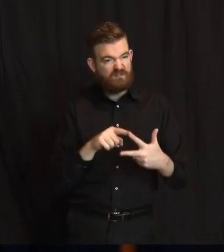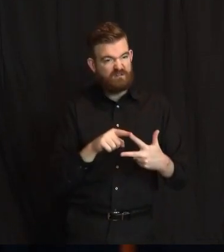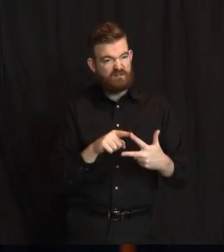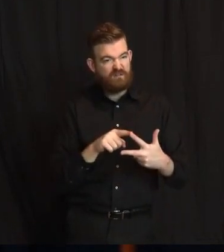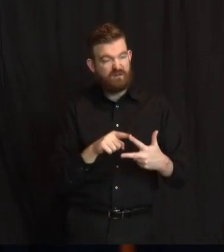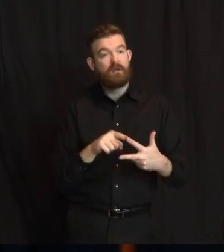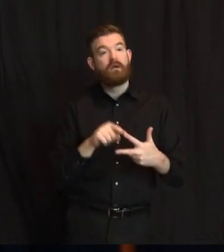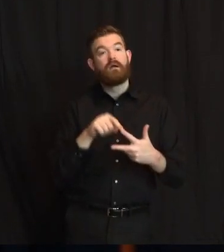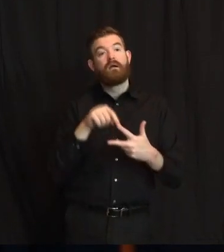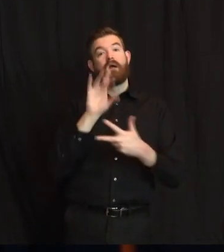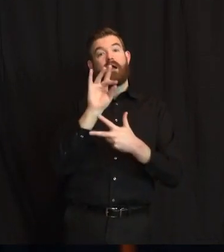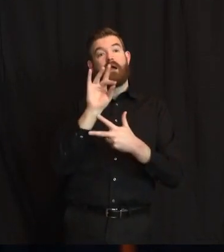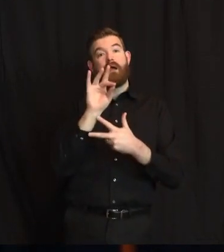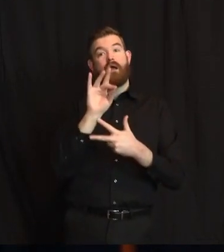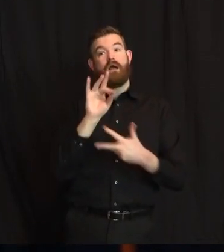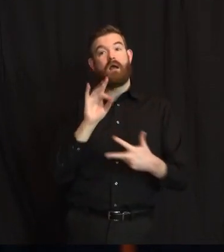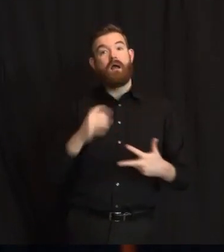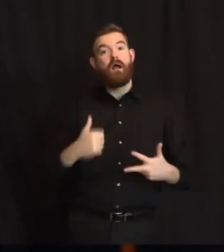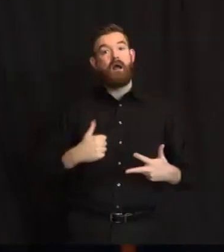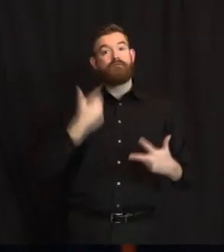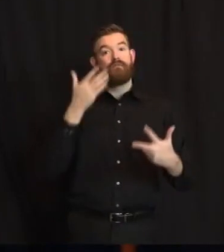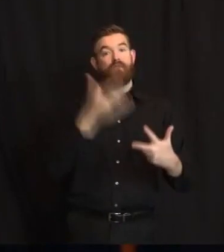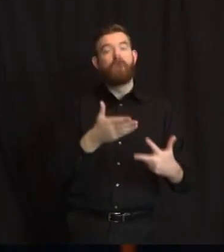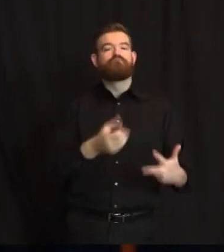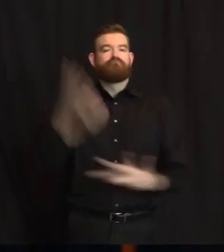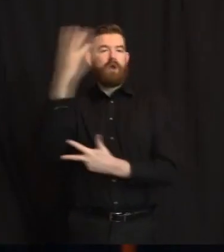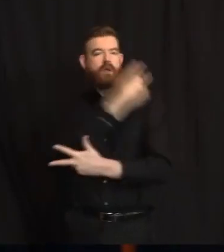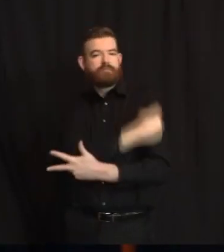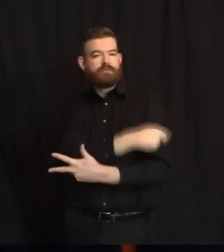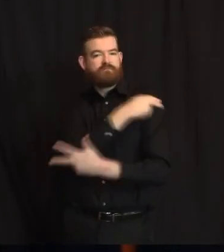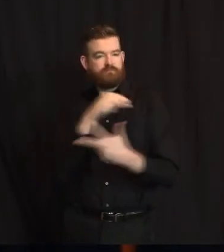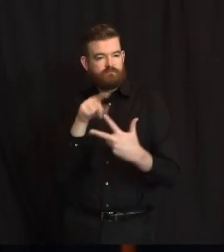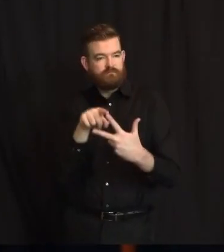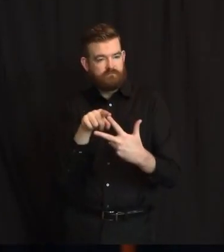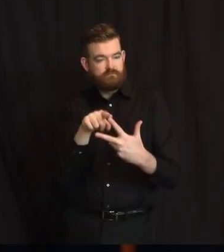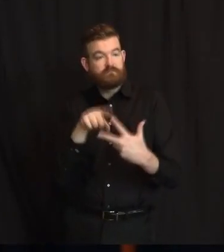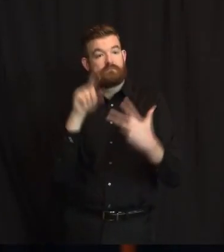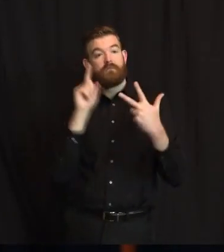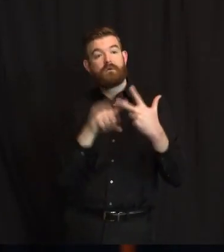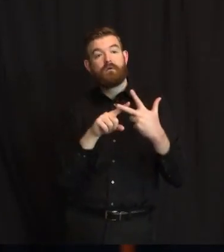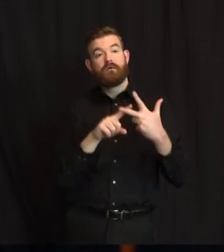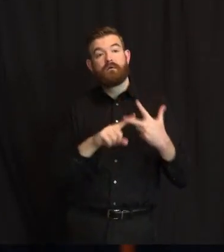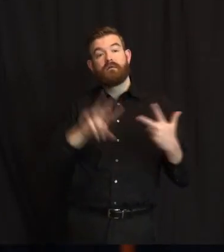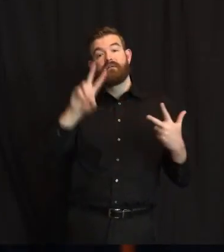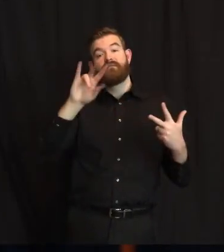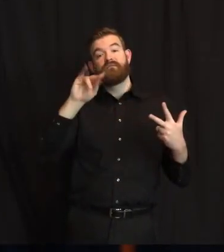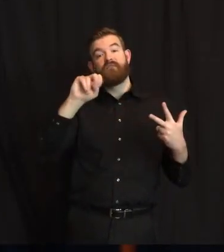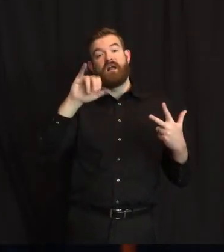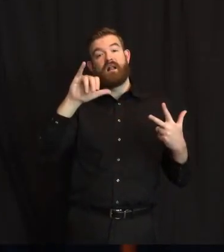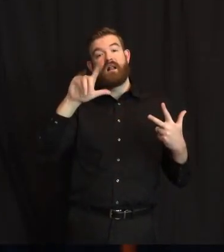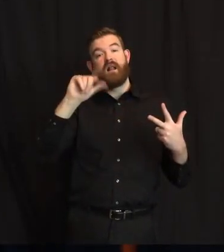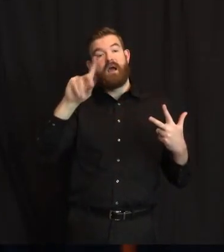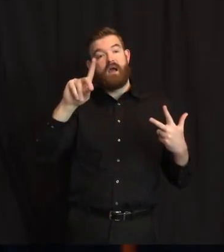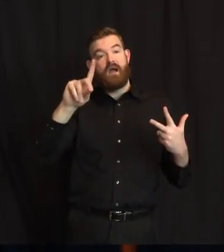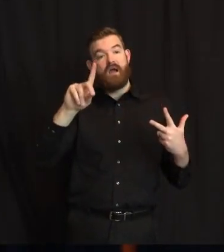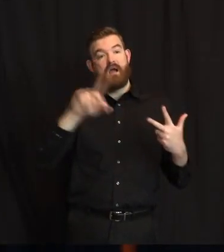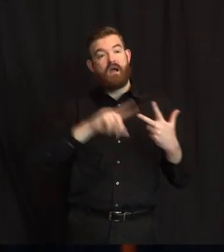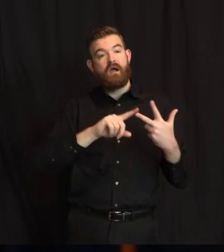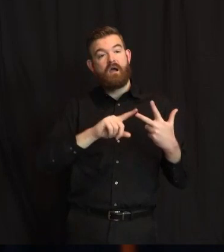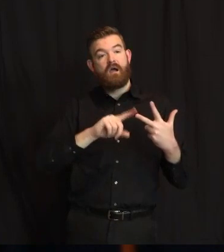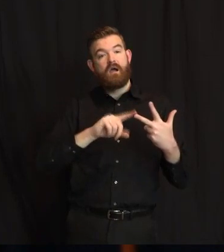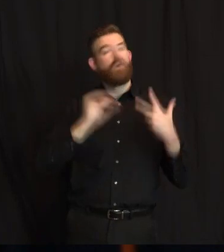hospitalized. The Vineland location has no confirmed cases among their residents